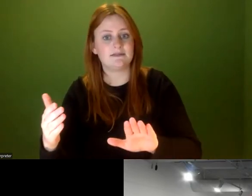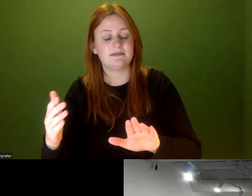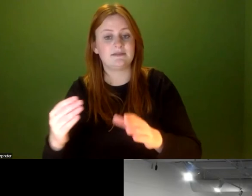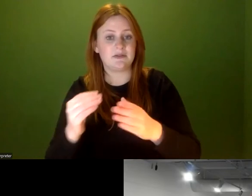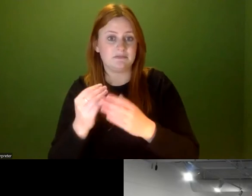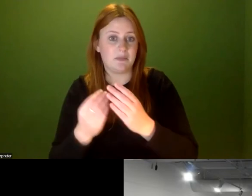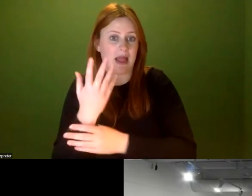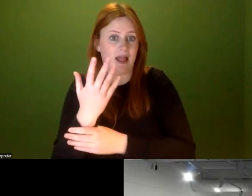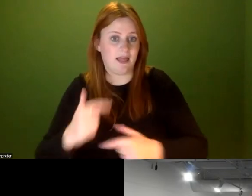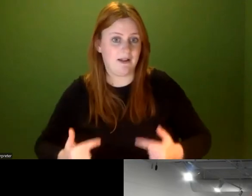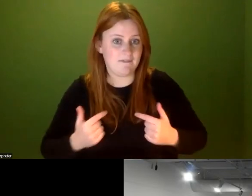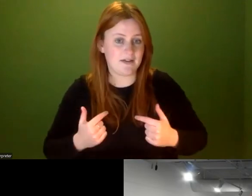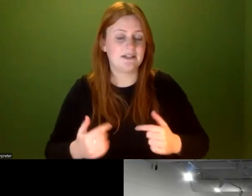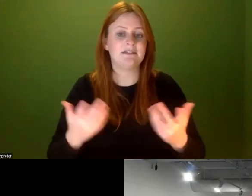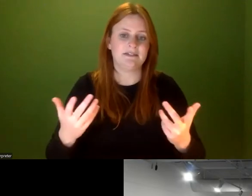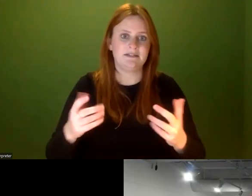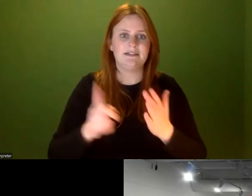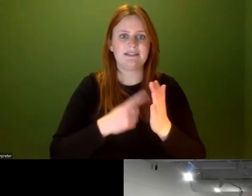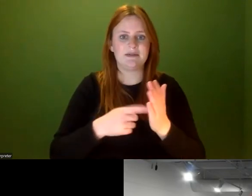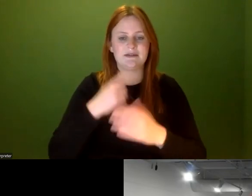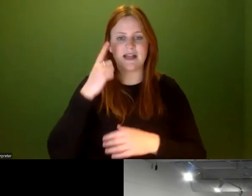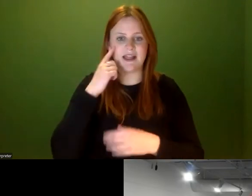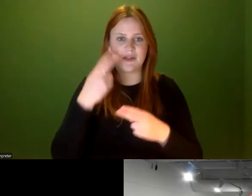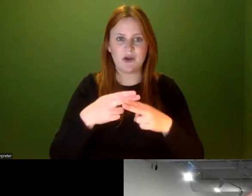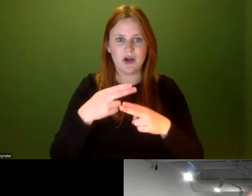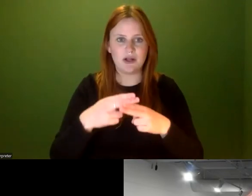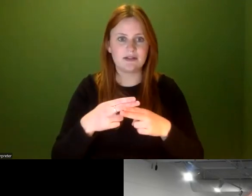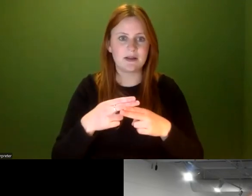and I think they're called,